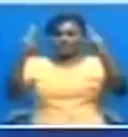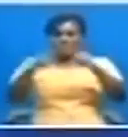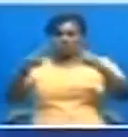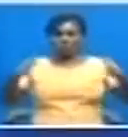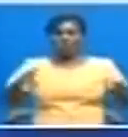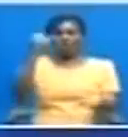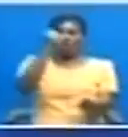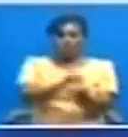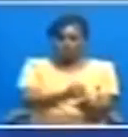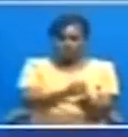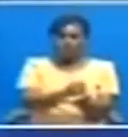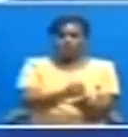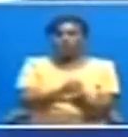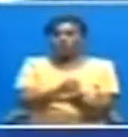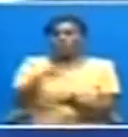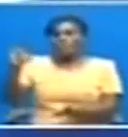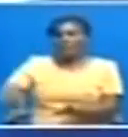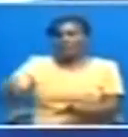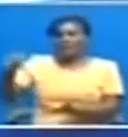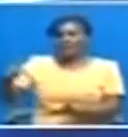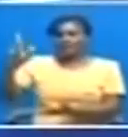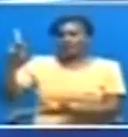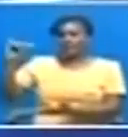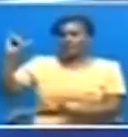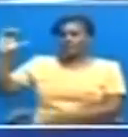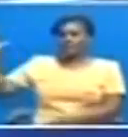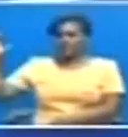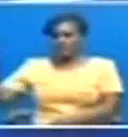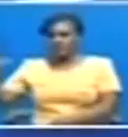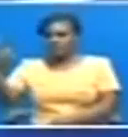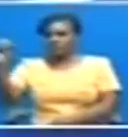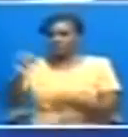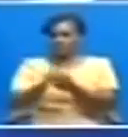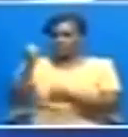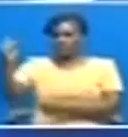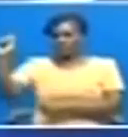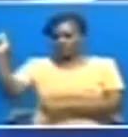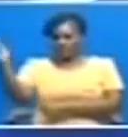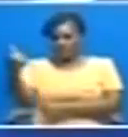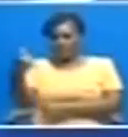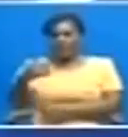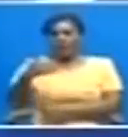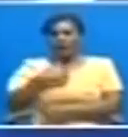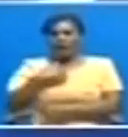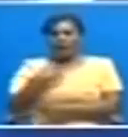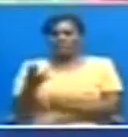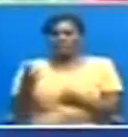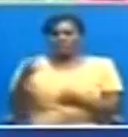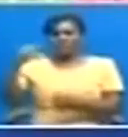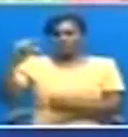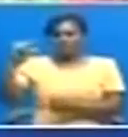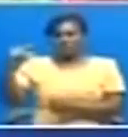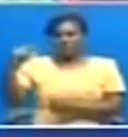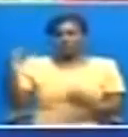offices to pitch and market for major conferences to be hosted in Kenya. In 2015, Kenya has played host to the Global Entrepreneurship